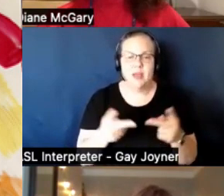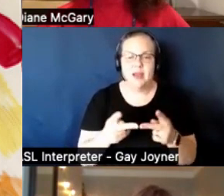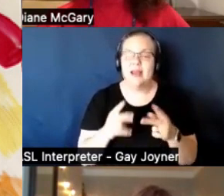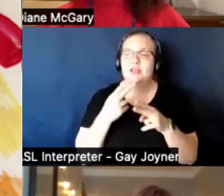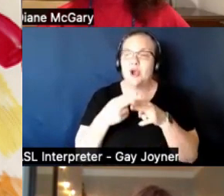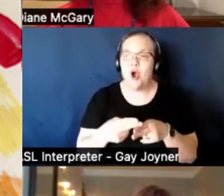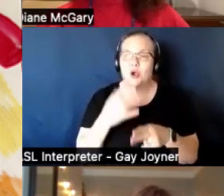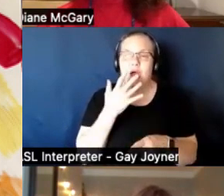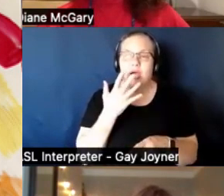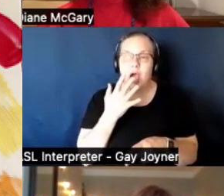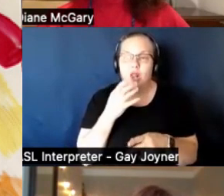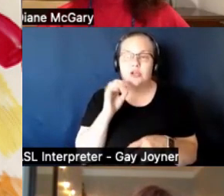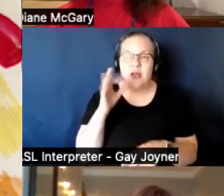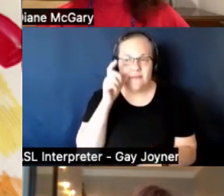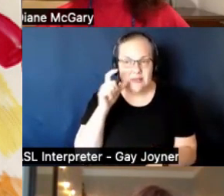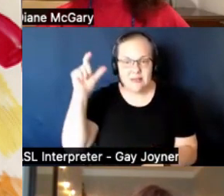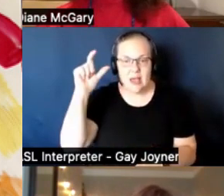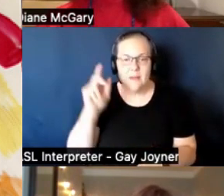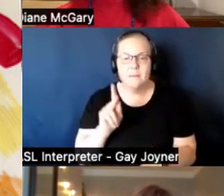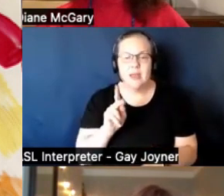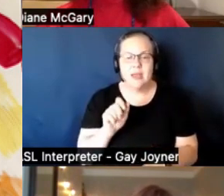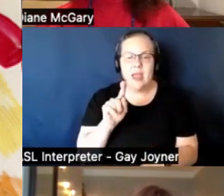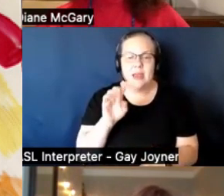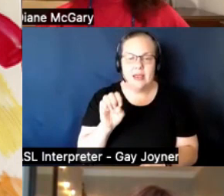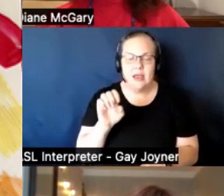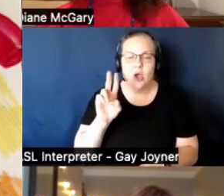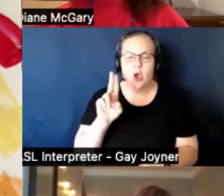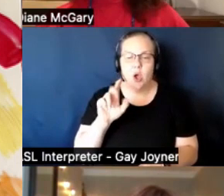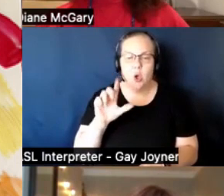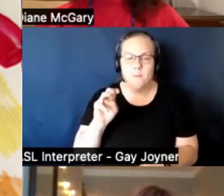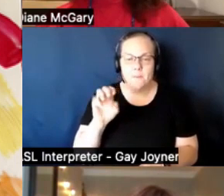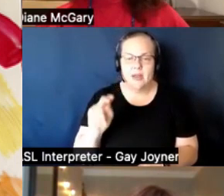of the Sun. It's by Katie Ullman of Framingham, Massachusetts.